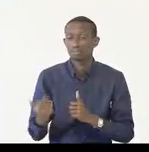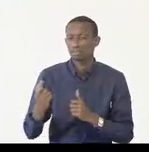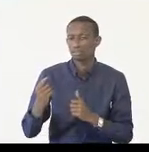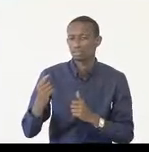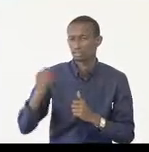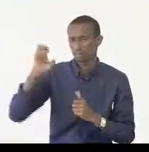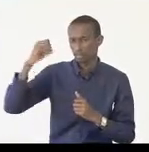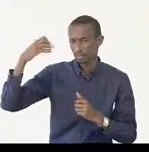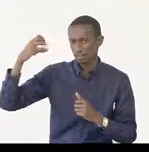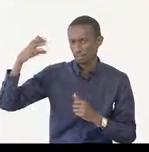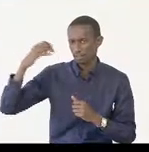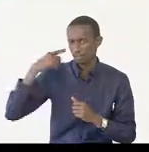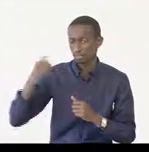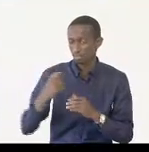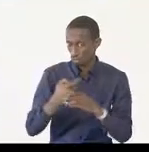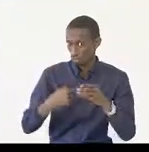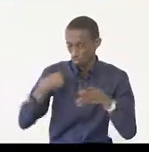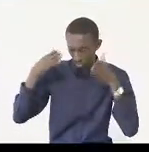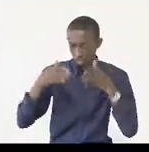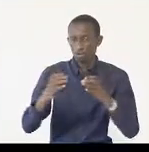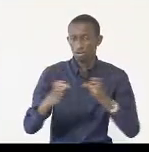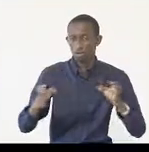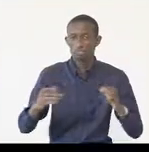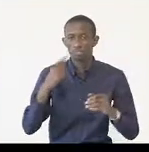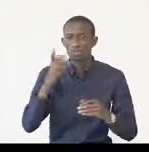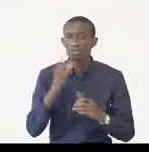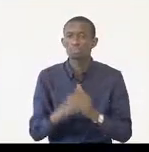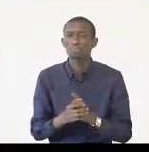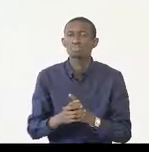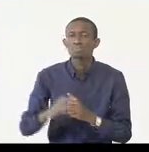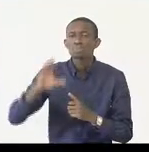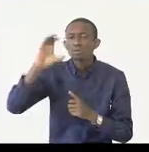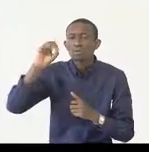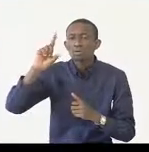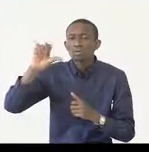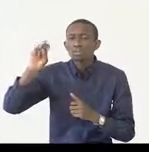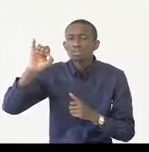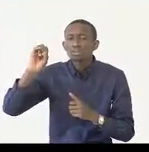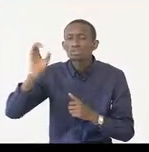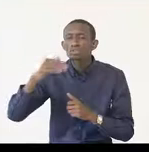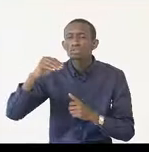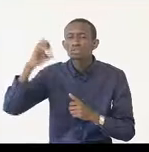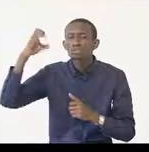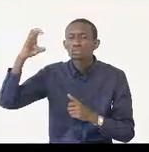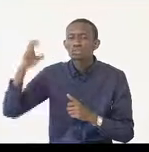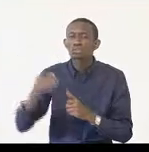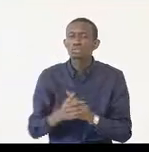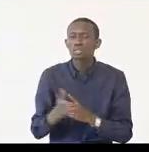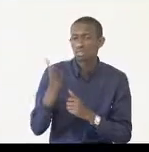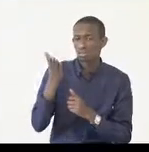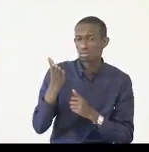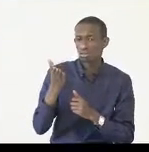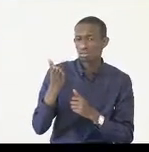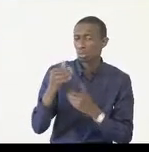elastic collision. So note that the kinetic energy is not calculated for each direction separately,